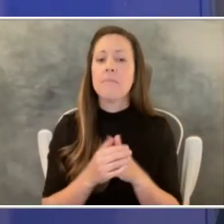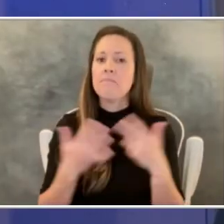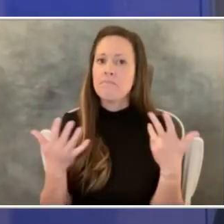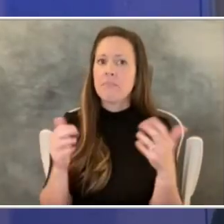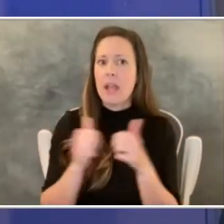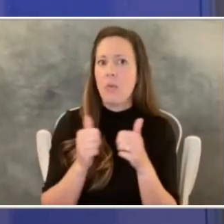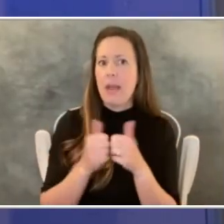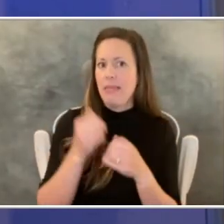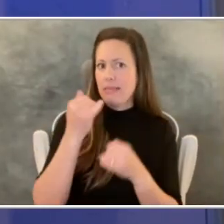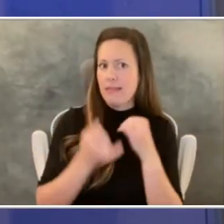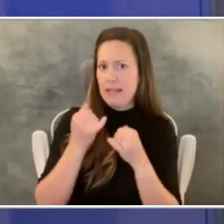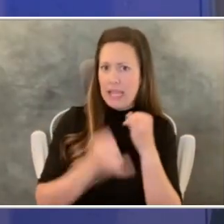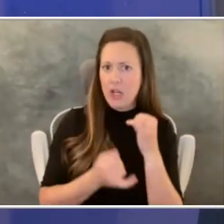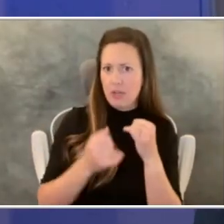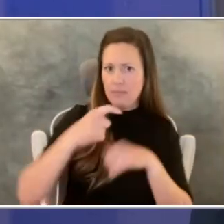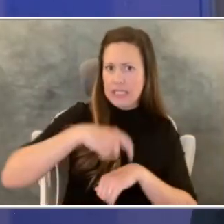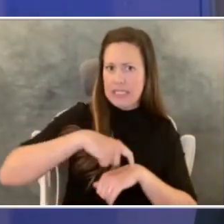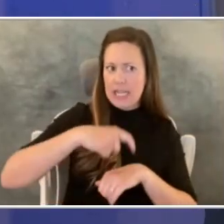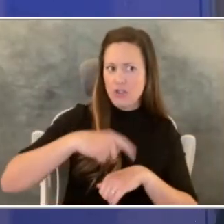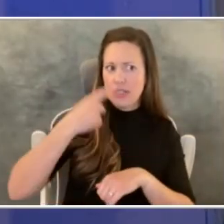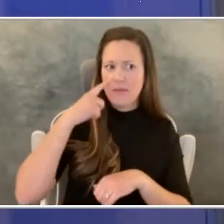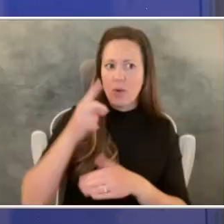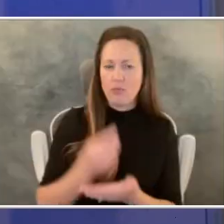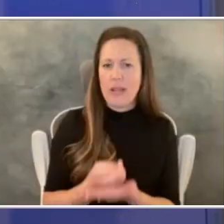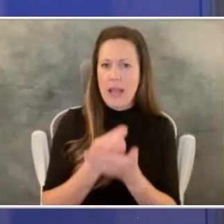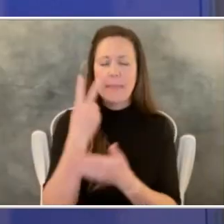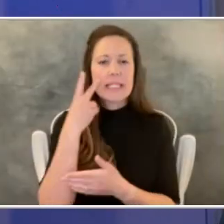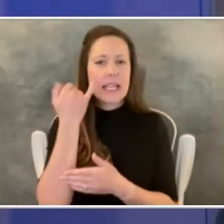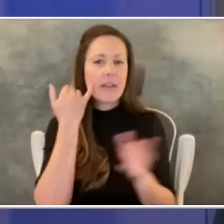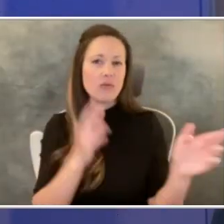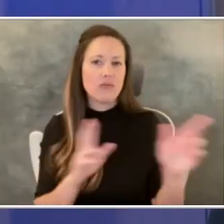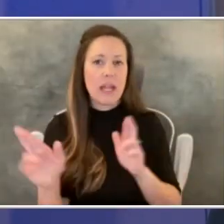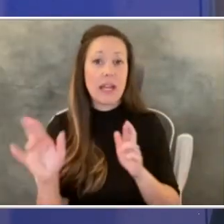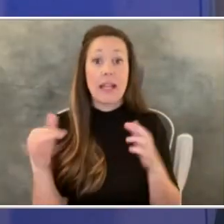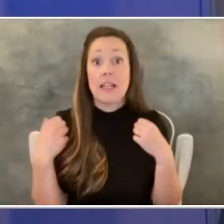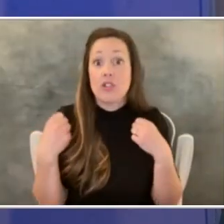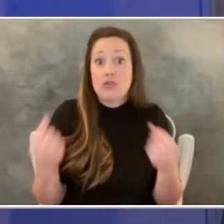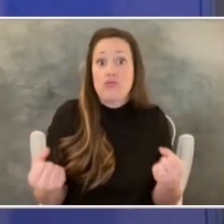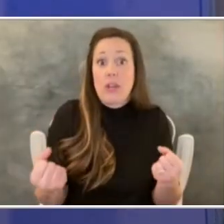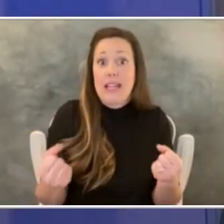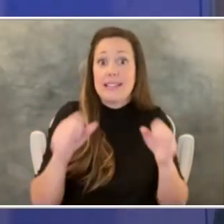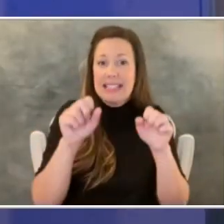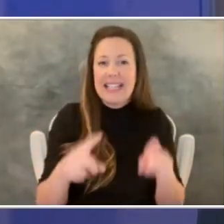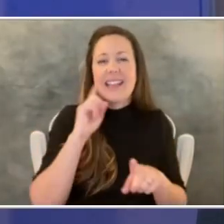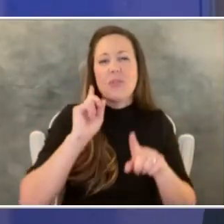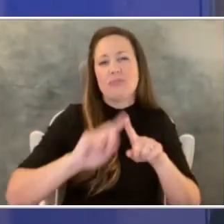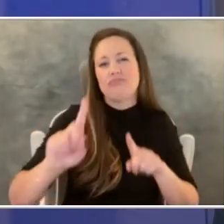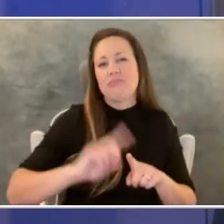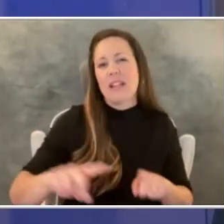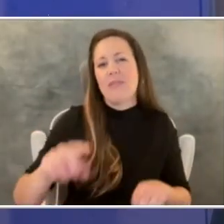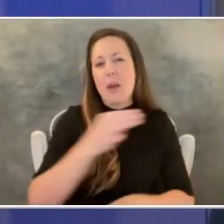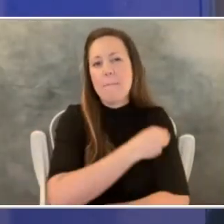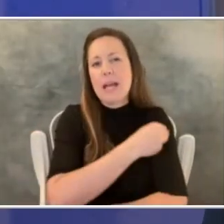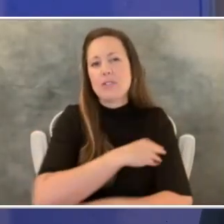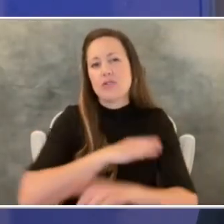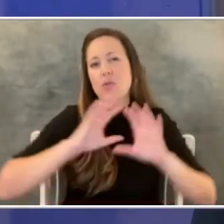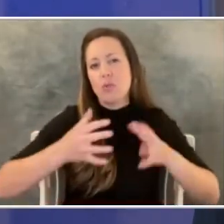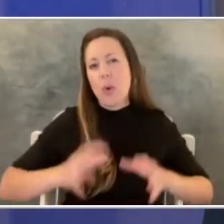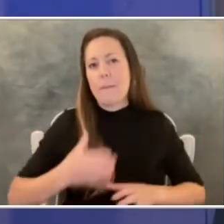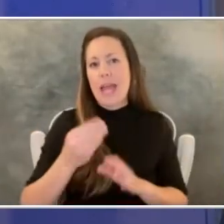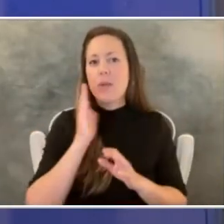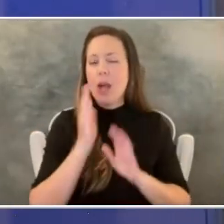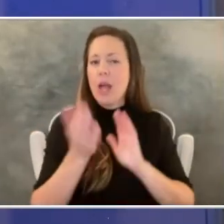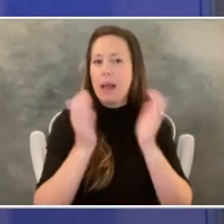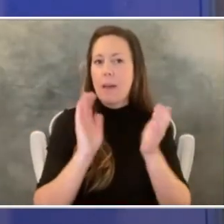decide if they're ready. It includes things like strength testings for the quadriceps, the hamstrings, and we compare those numbers to the